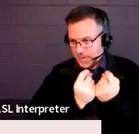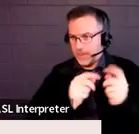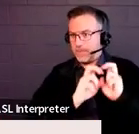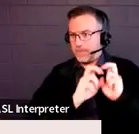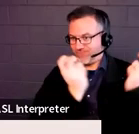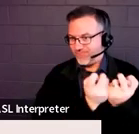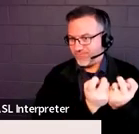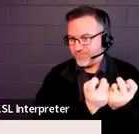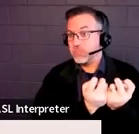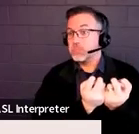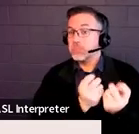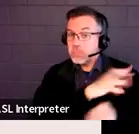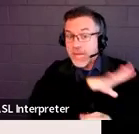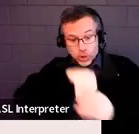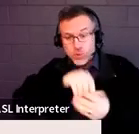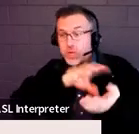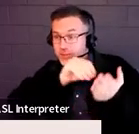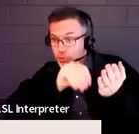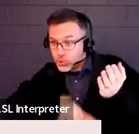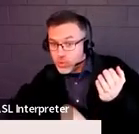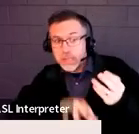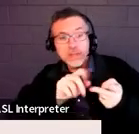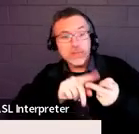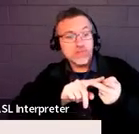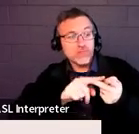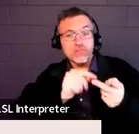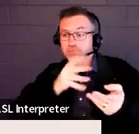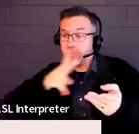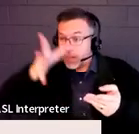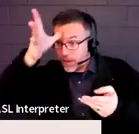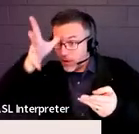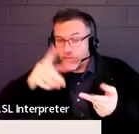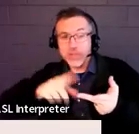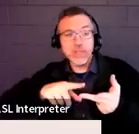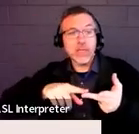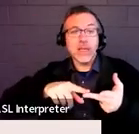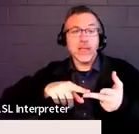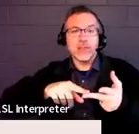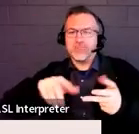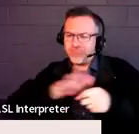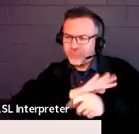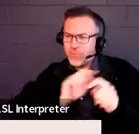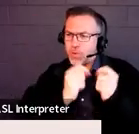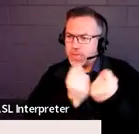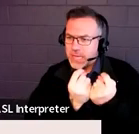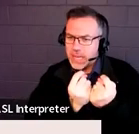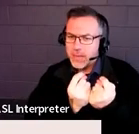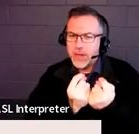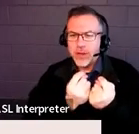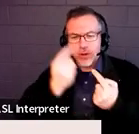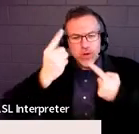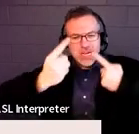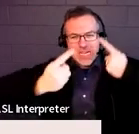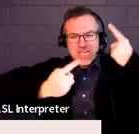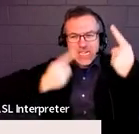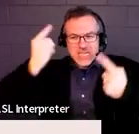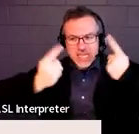to review the benefit, the appropriateness of that